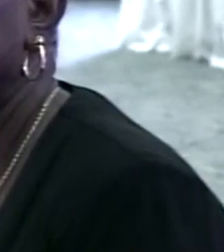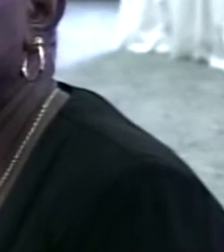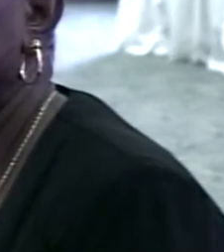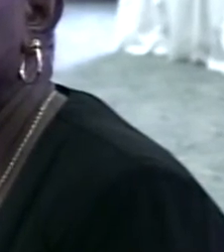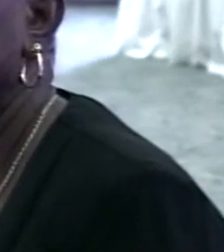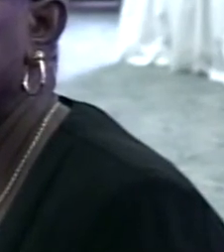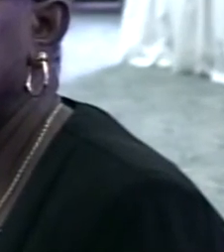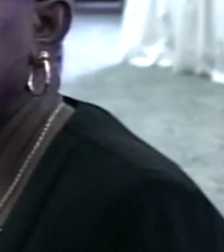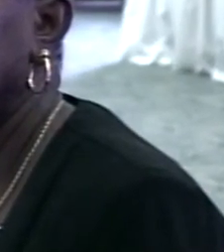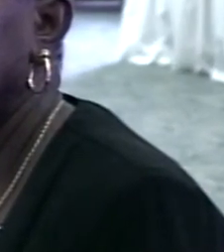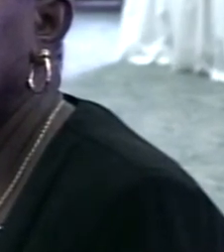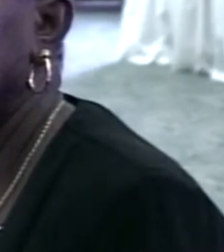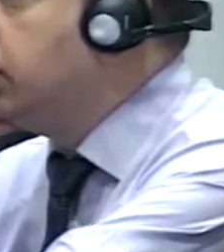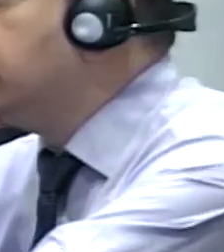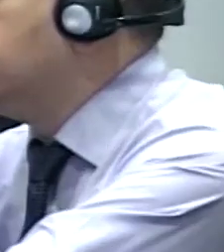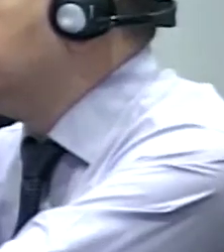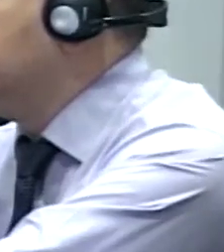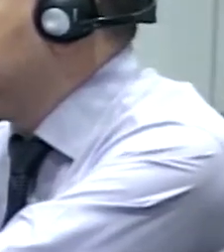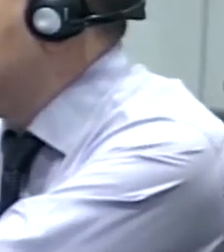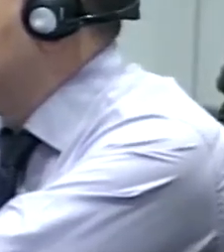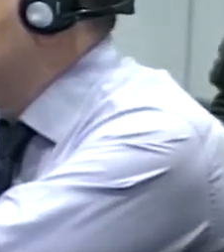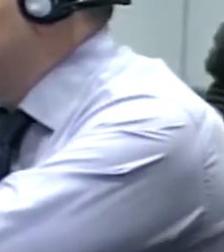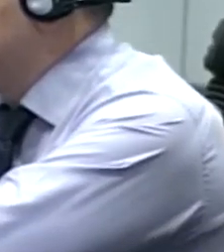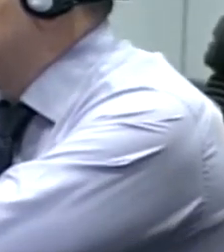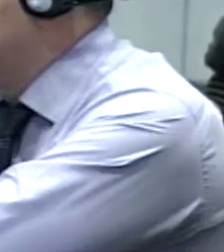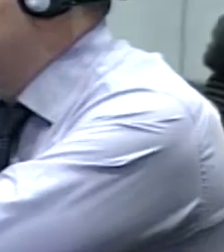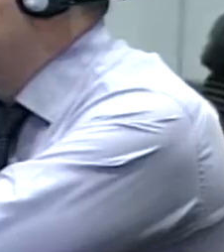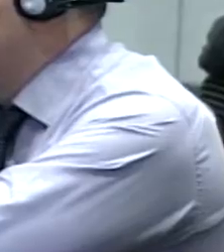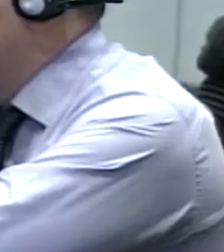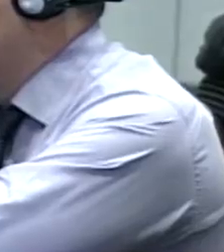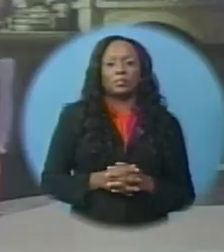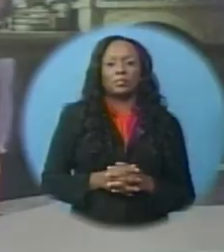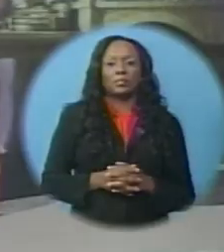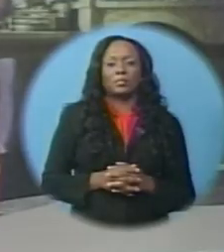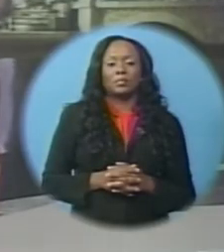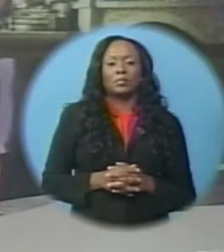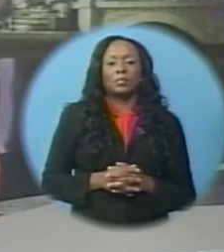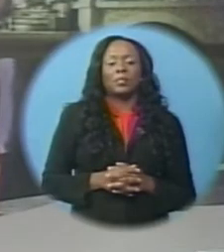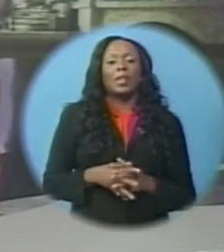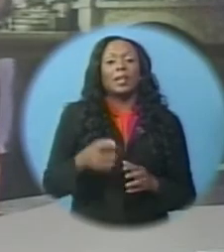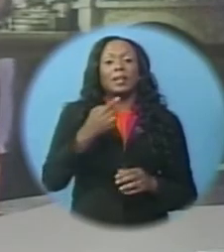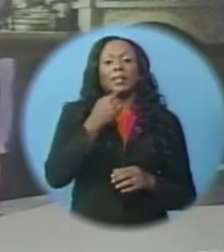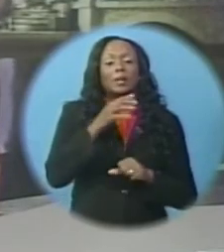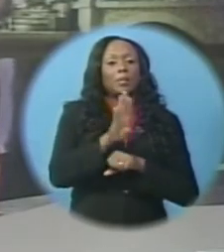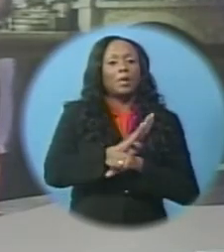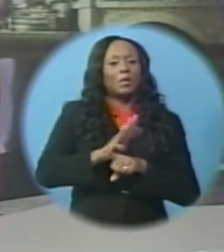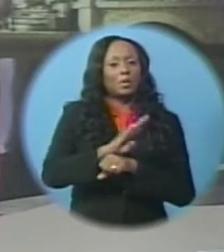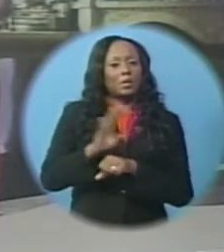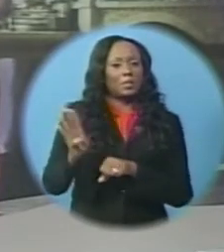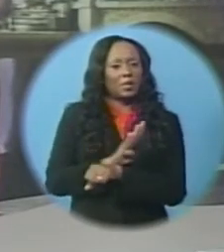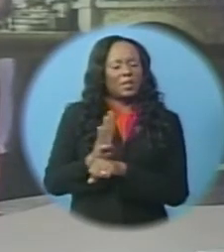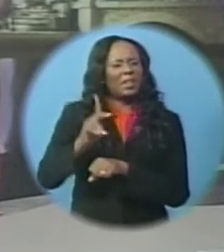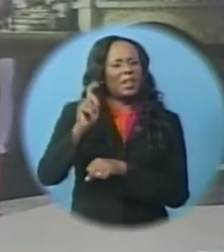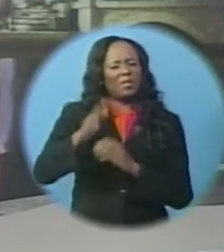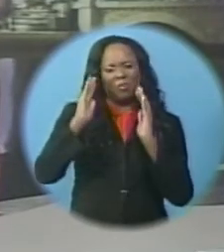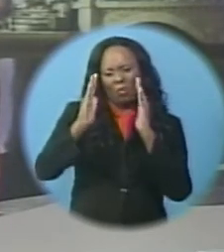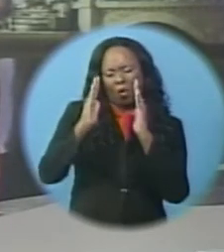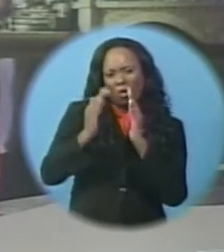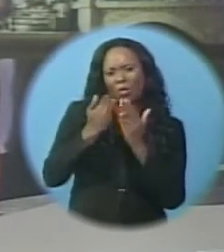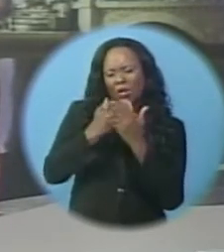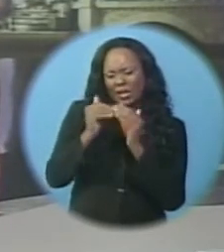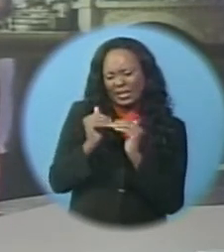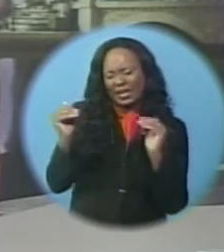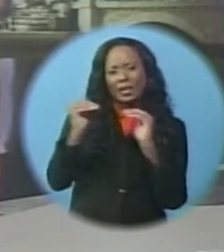American and Caribbean Economic System and the Ministry of Industry. He says local businesses must focus on the quality and standard